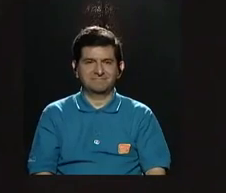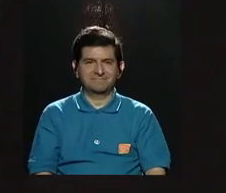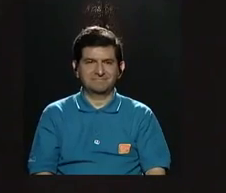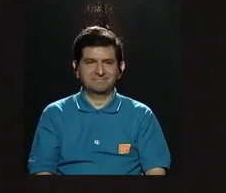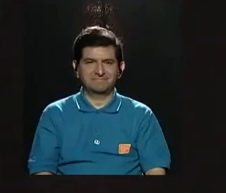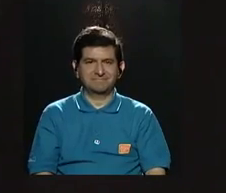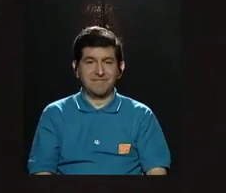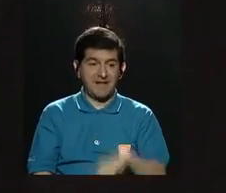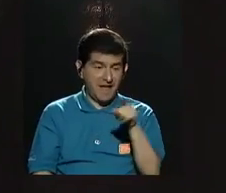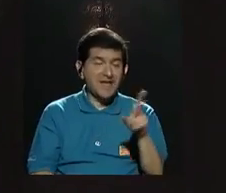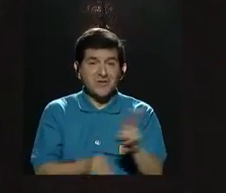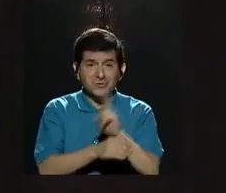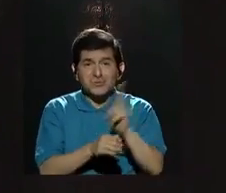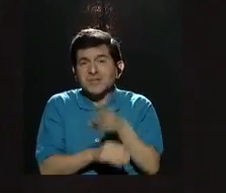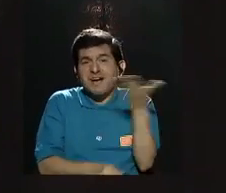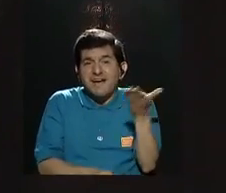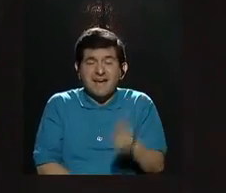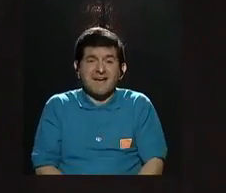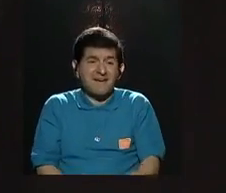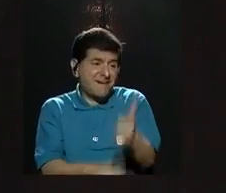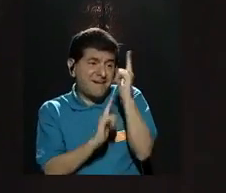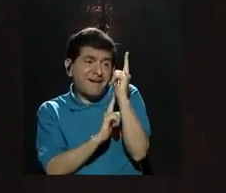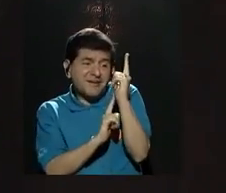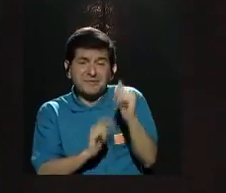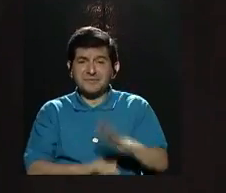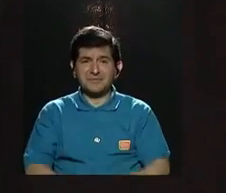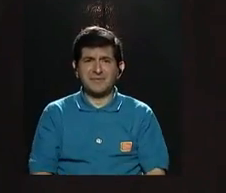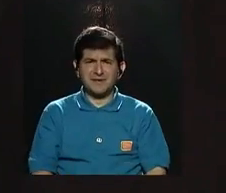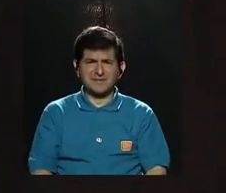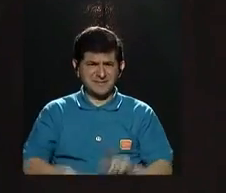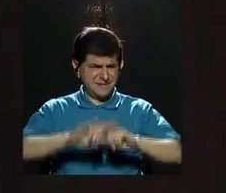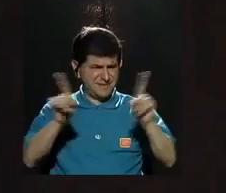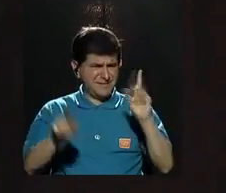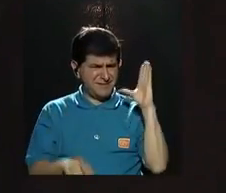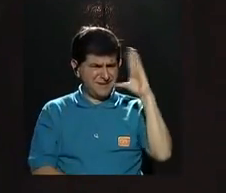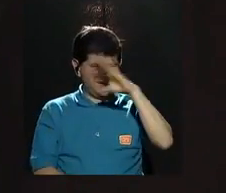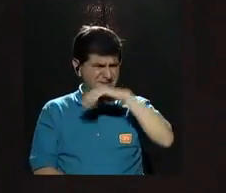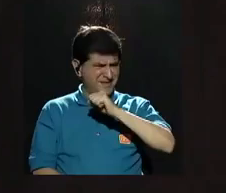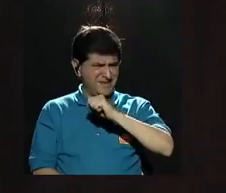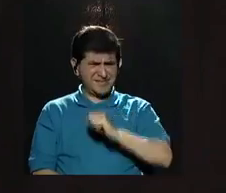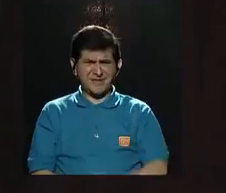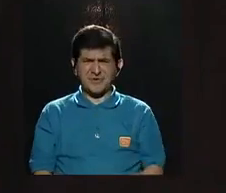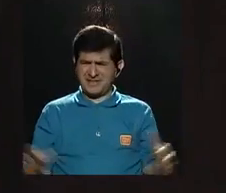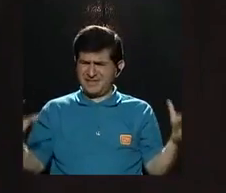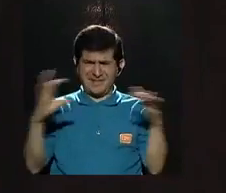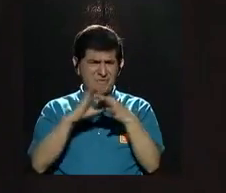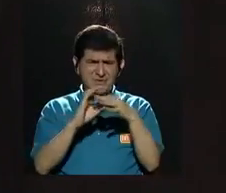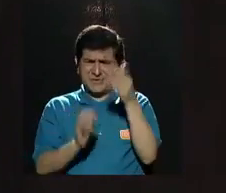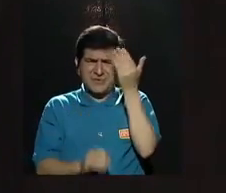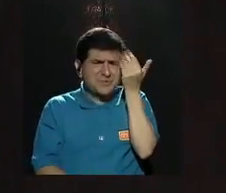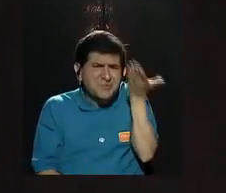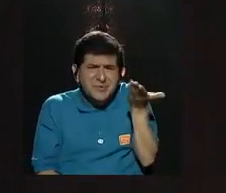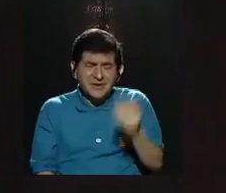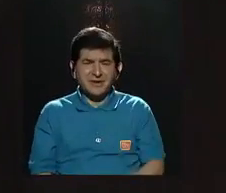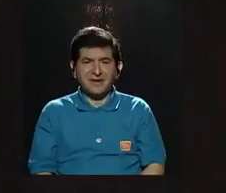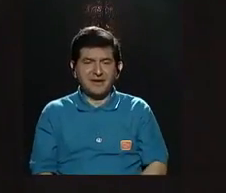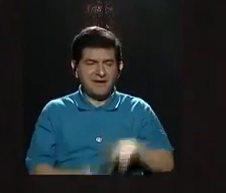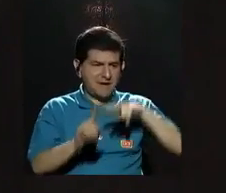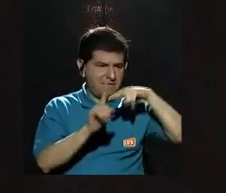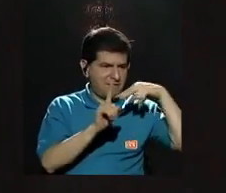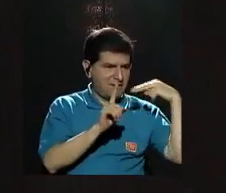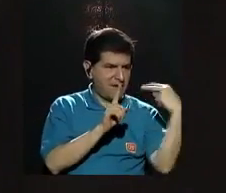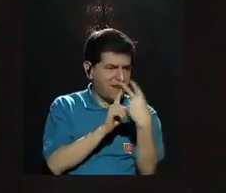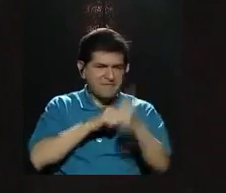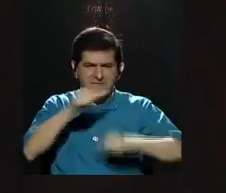with guns? Why is it so difficult to recognize these connections? Feminist approaches call for thinking things